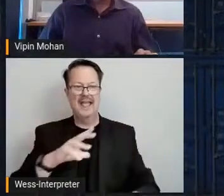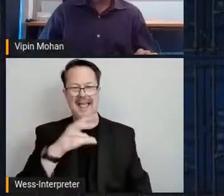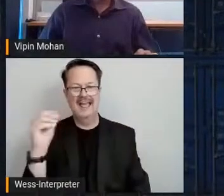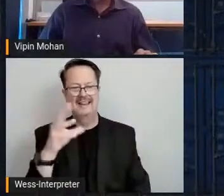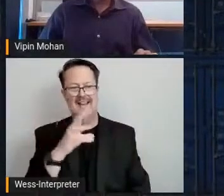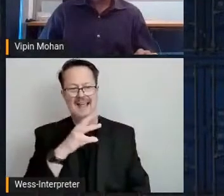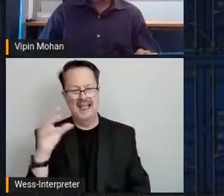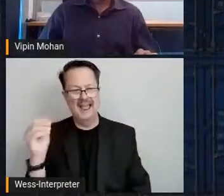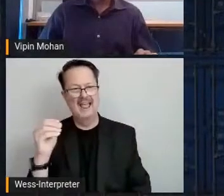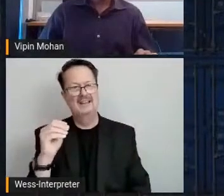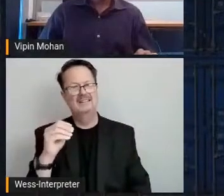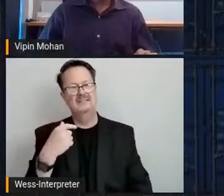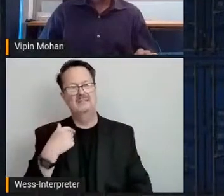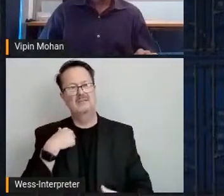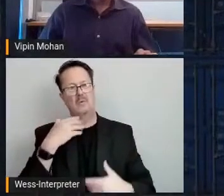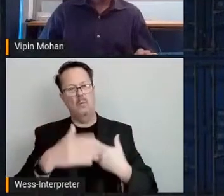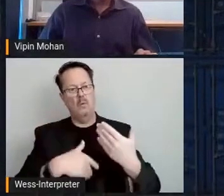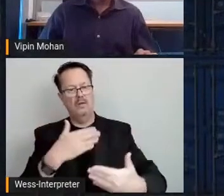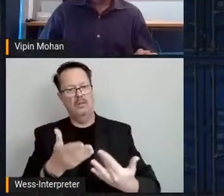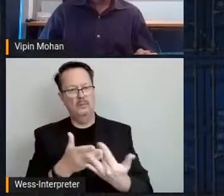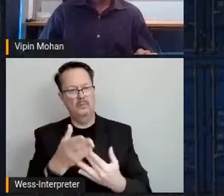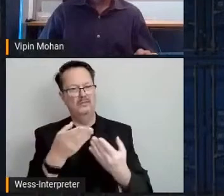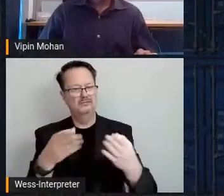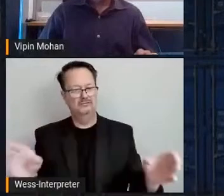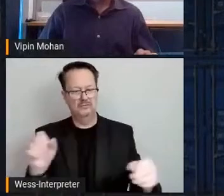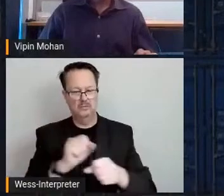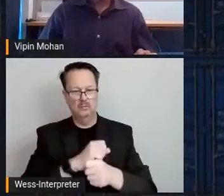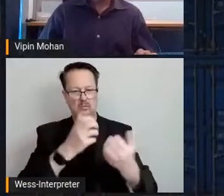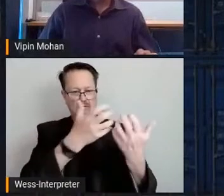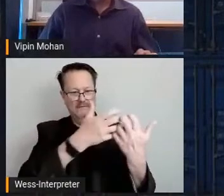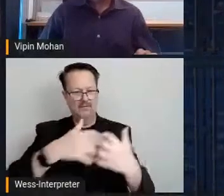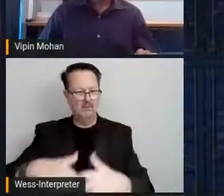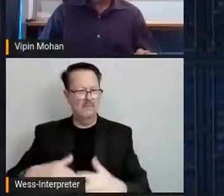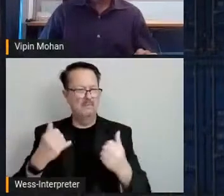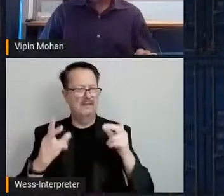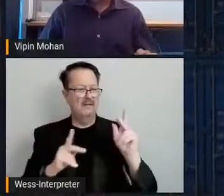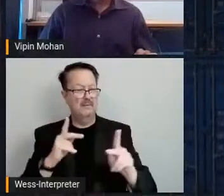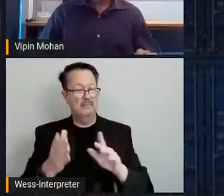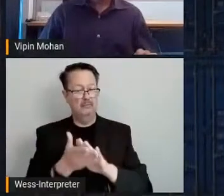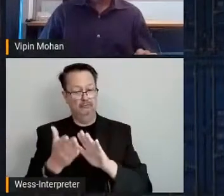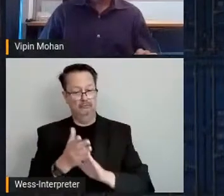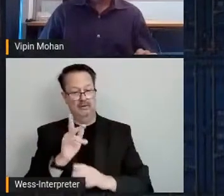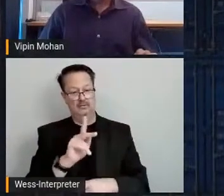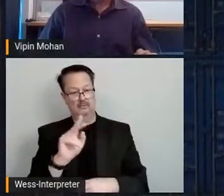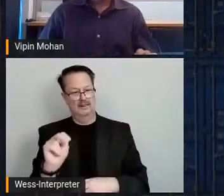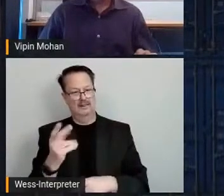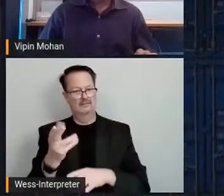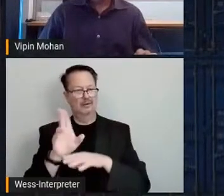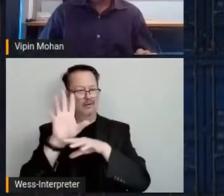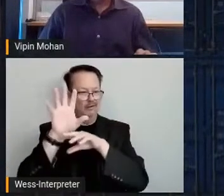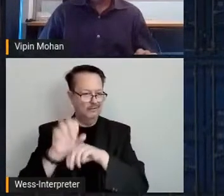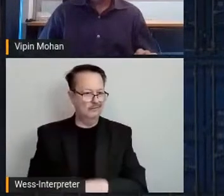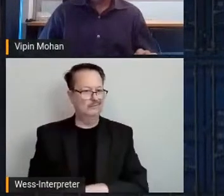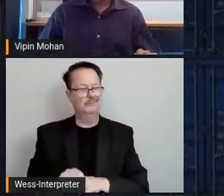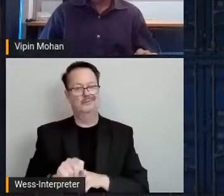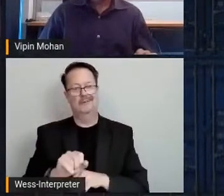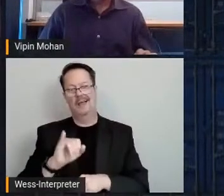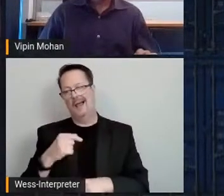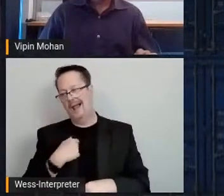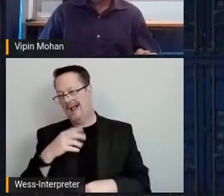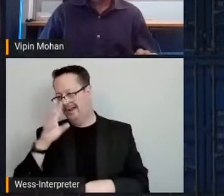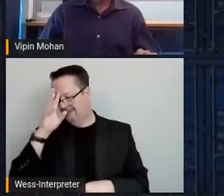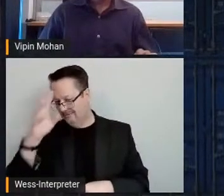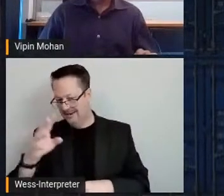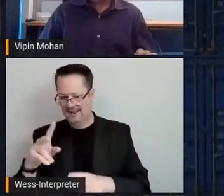And just going through like the general workflow here, where a lot of people that run Kubernetes are used to, I create an application